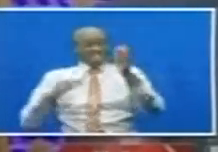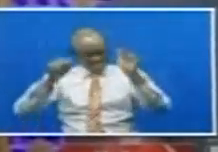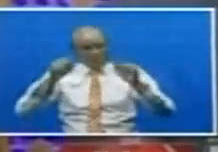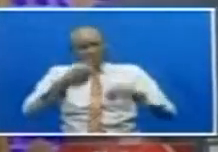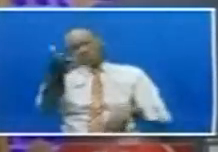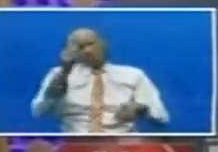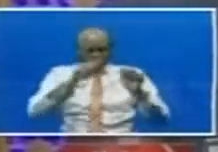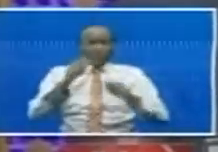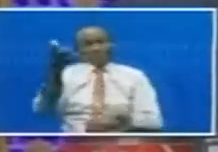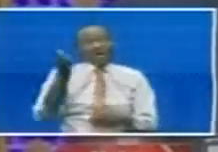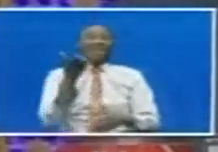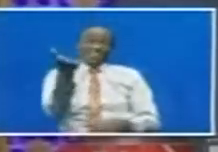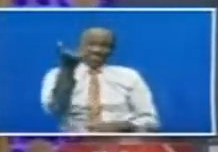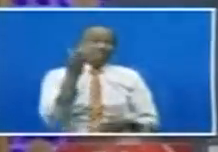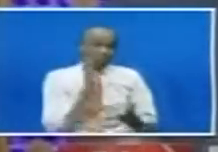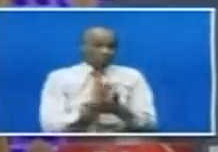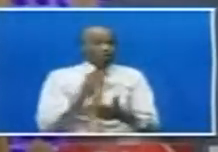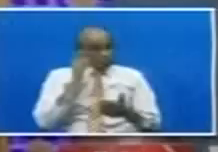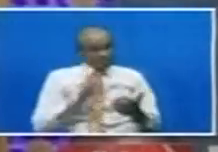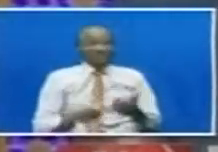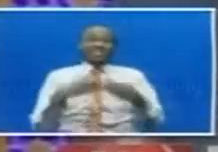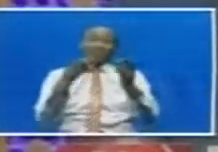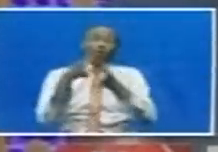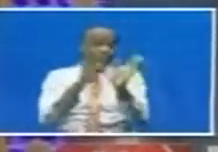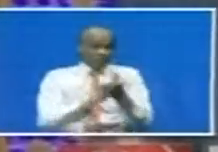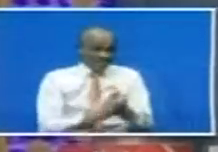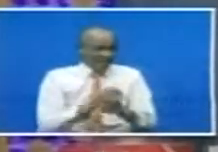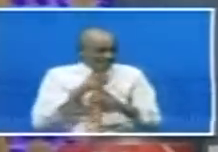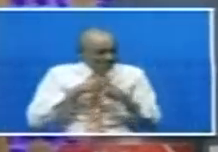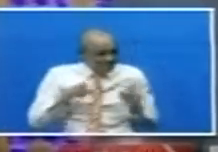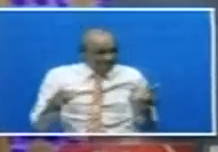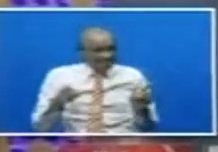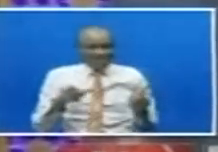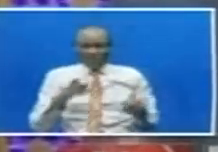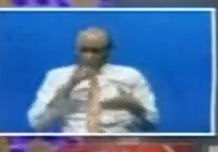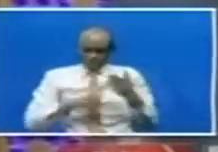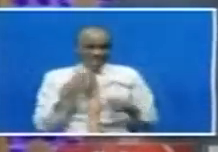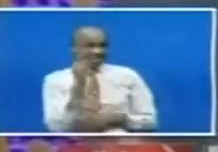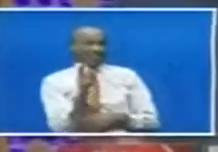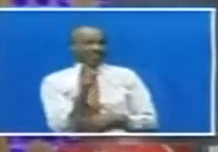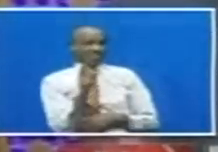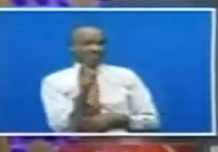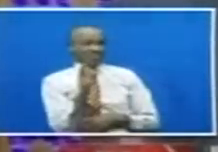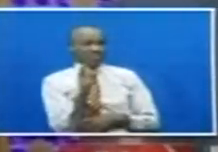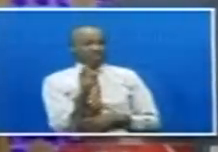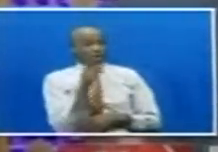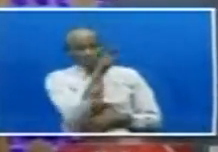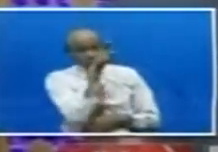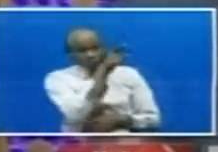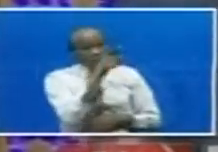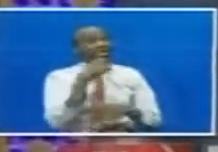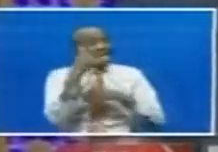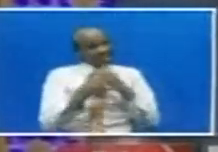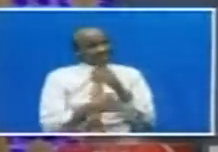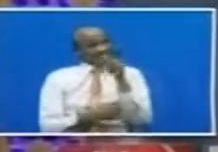people. They're there, and we must give them opportunities. But the reason why I have cited those countries,